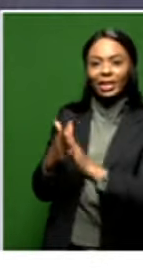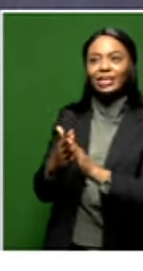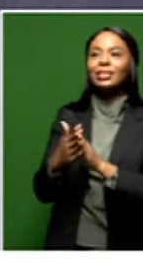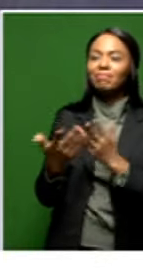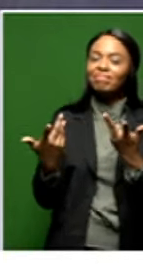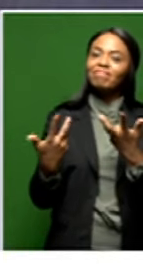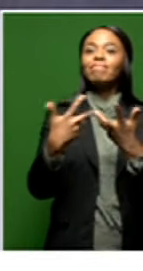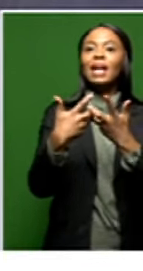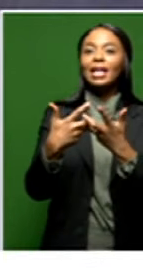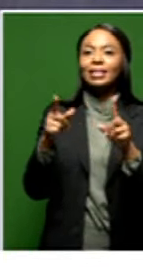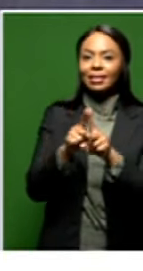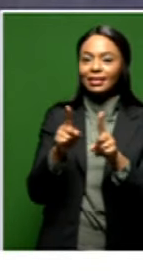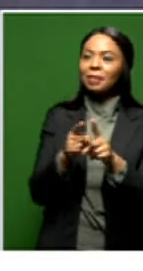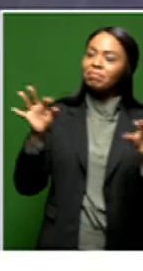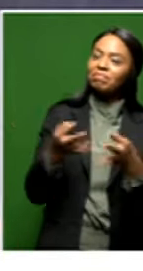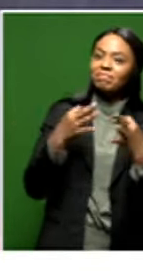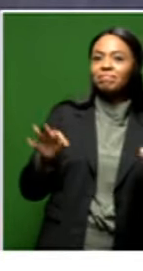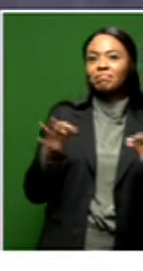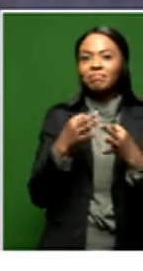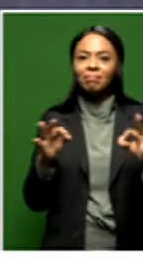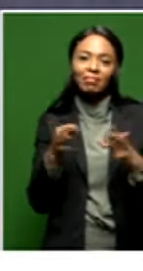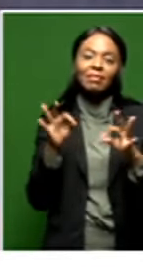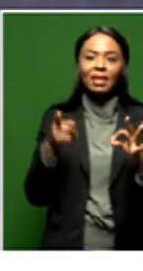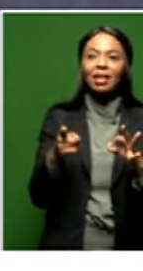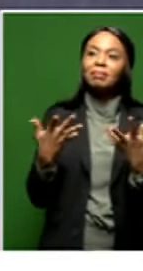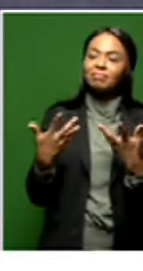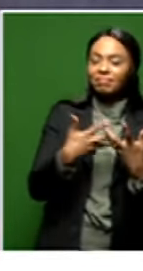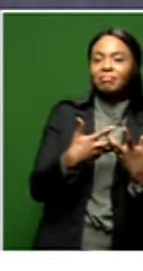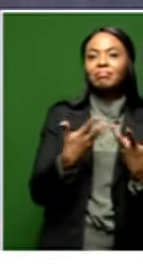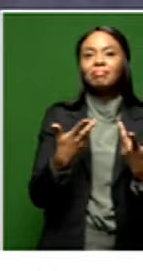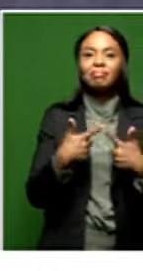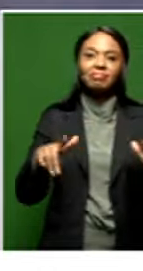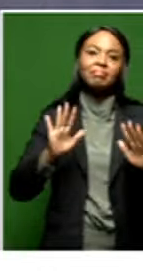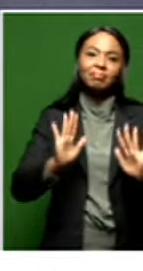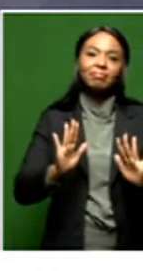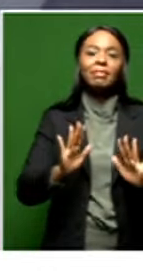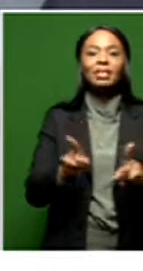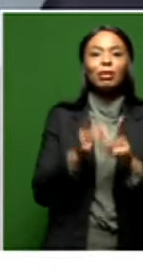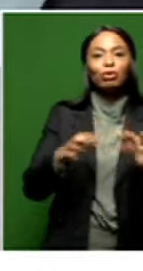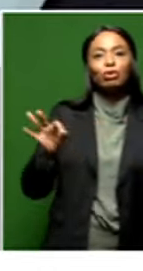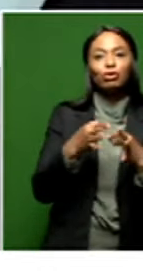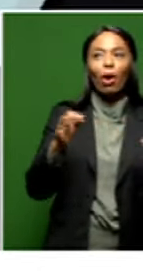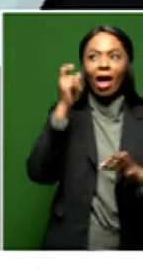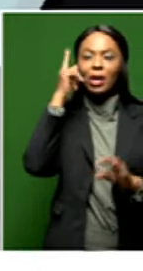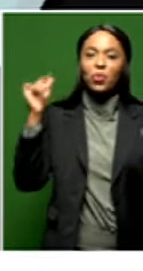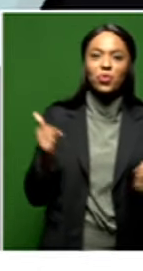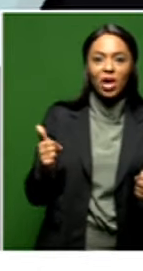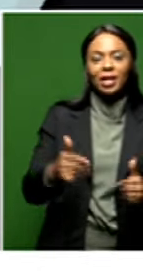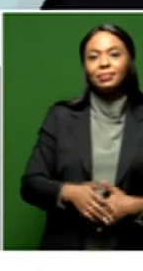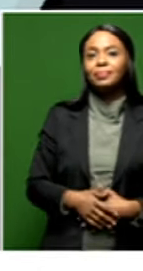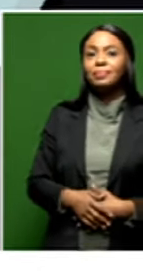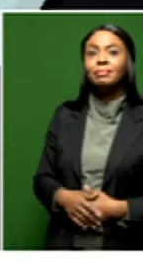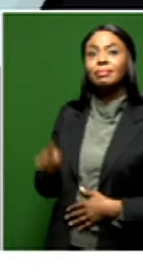of creating music, of writing and then creating a song to put out there. All right. Now, Simone, speak to us about